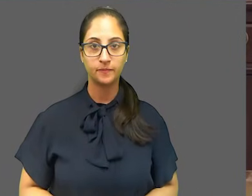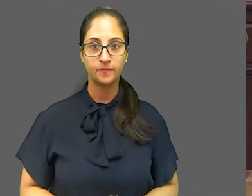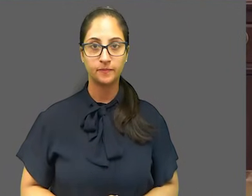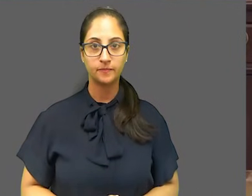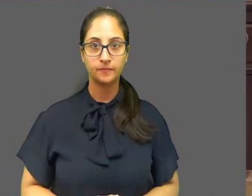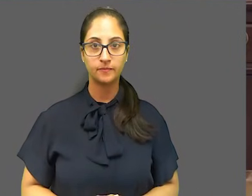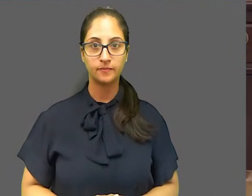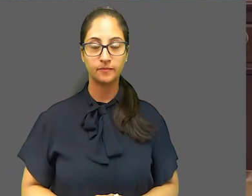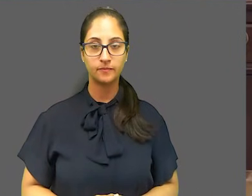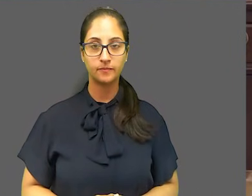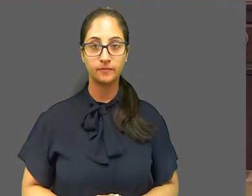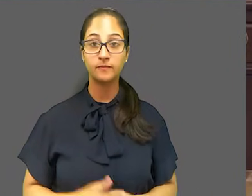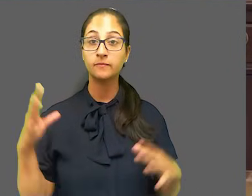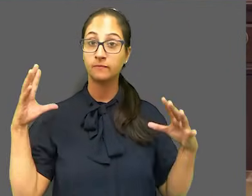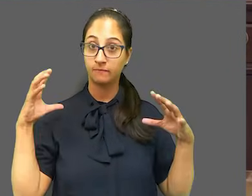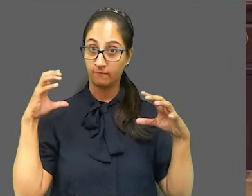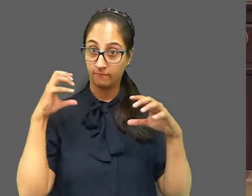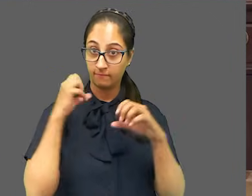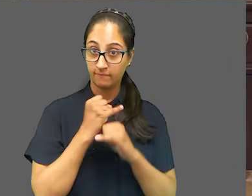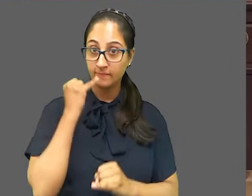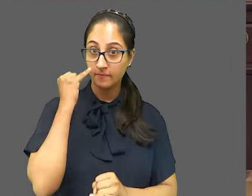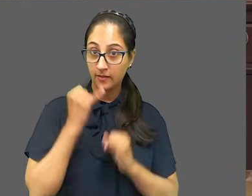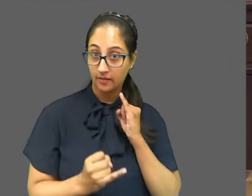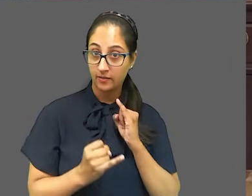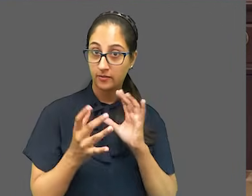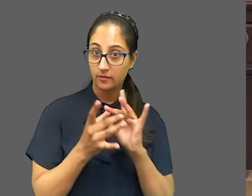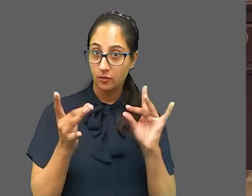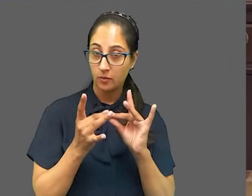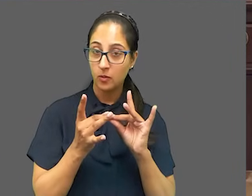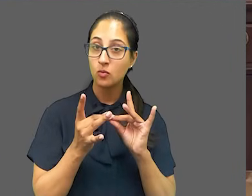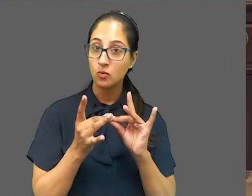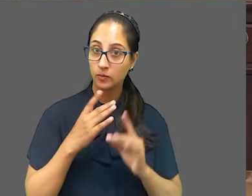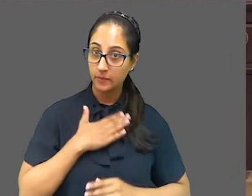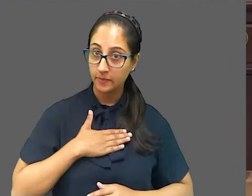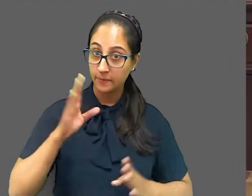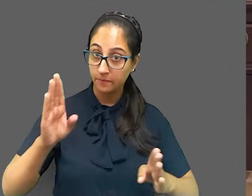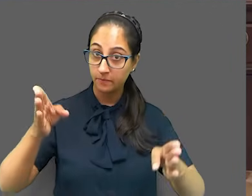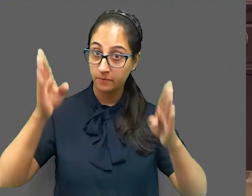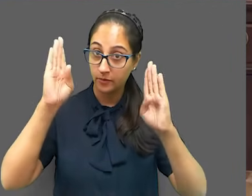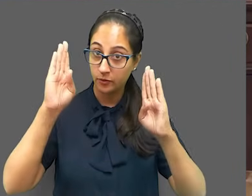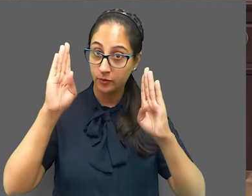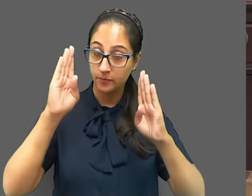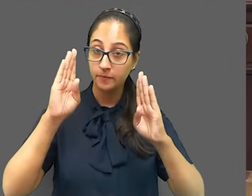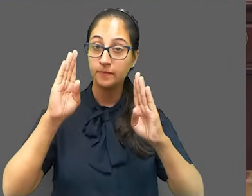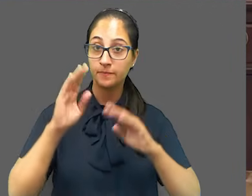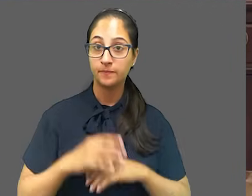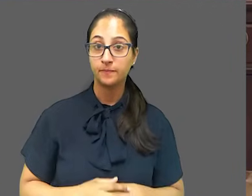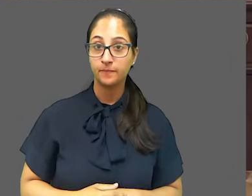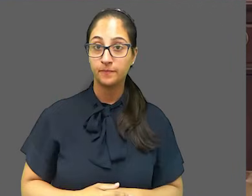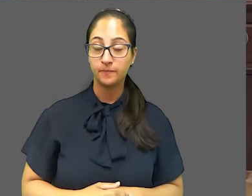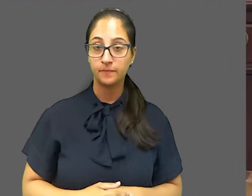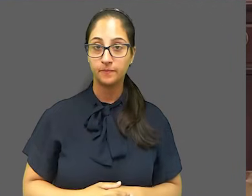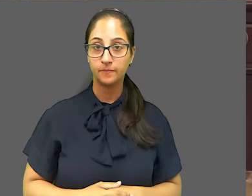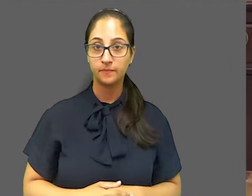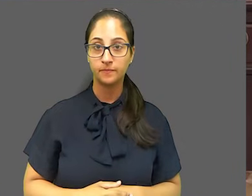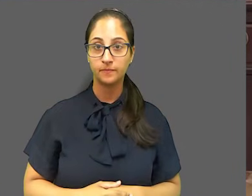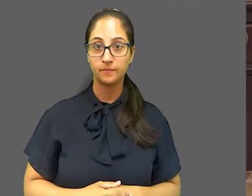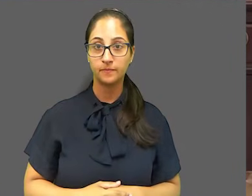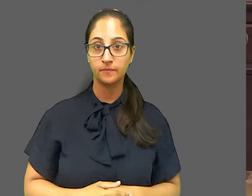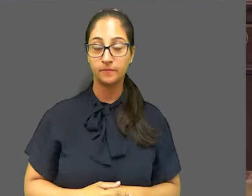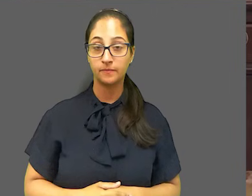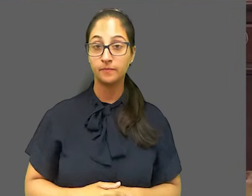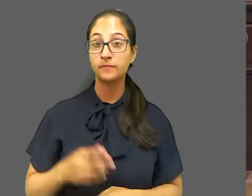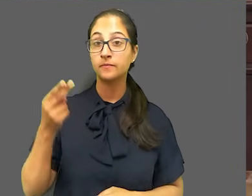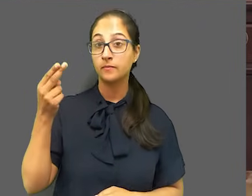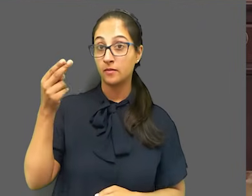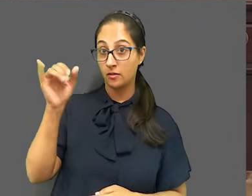conclusion, I want to say to you, and I hope you will listen carefully, that Maulana